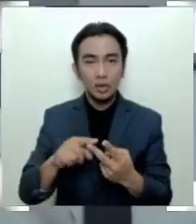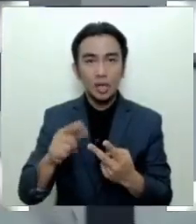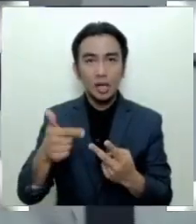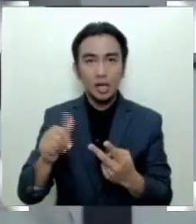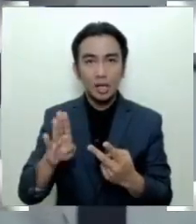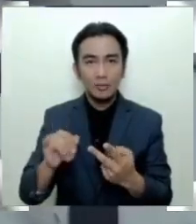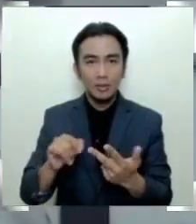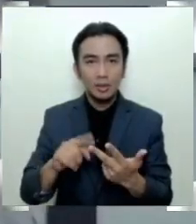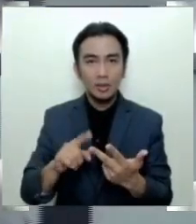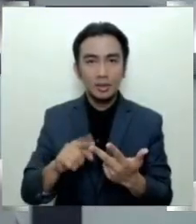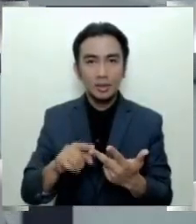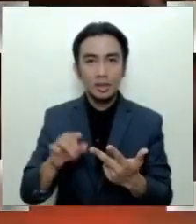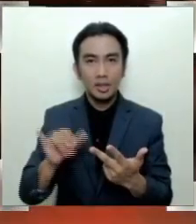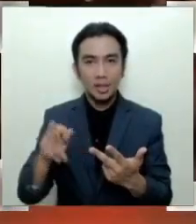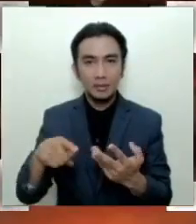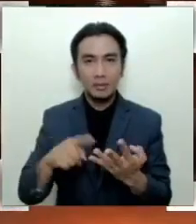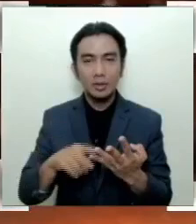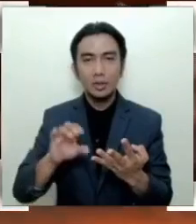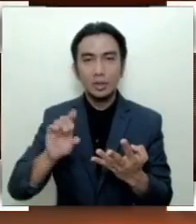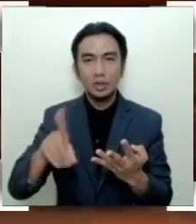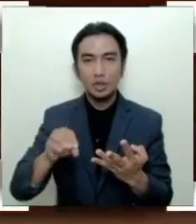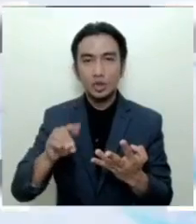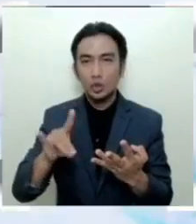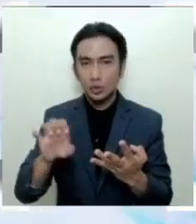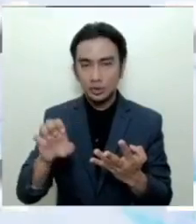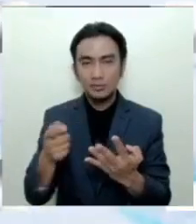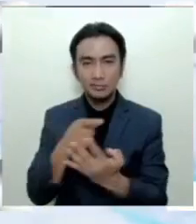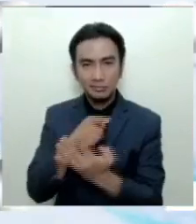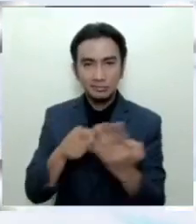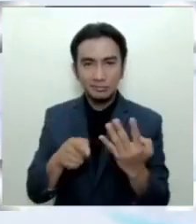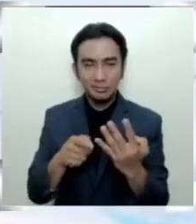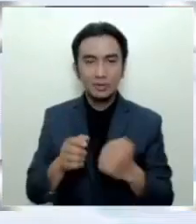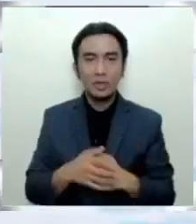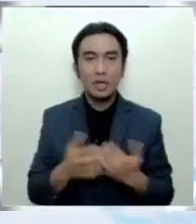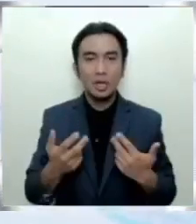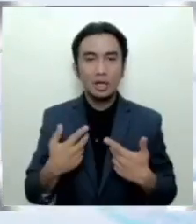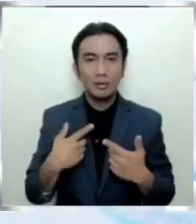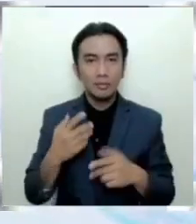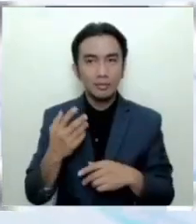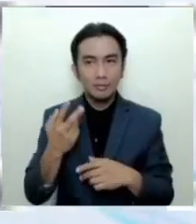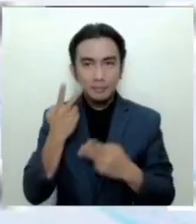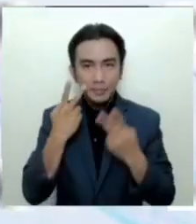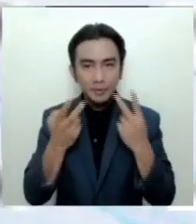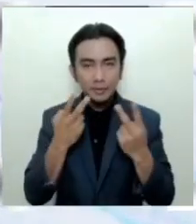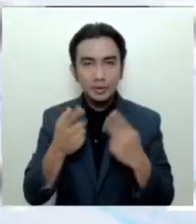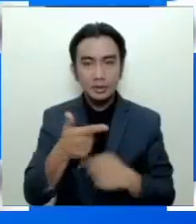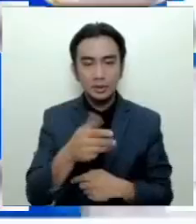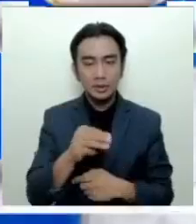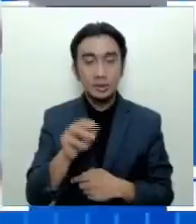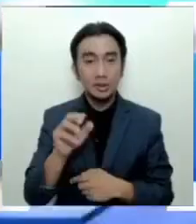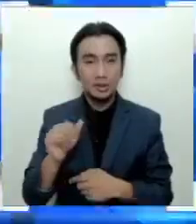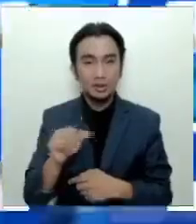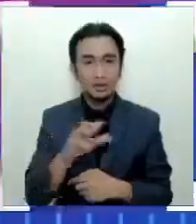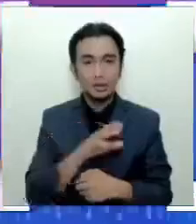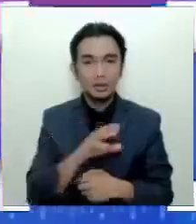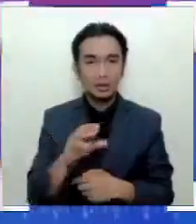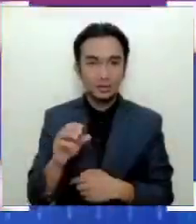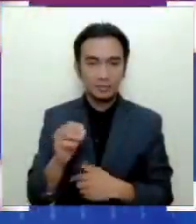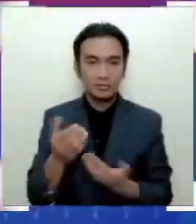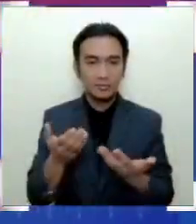Yap at Judy Santamaria. Mapapanood ang series this 2023 on GMA and on View.